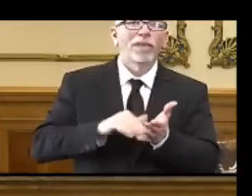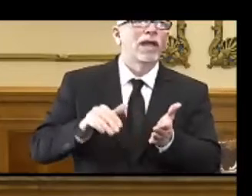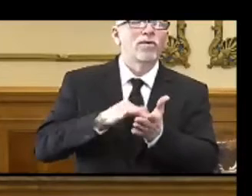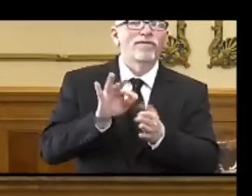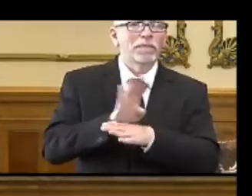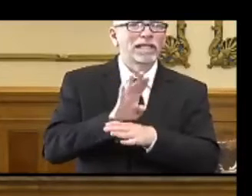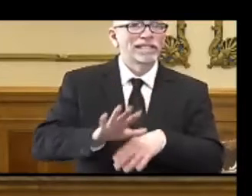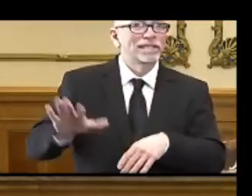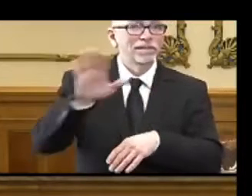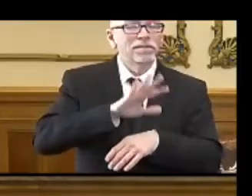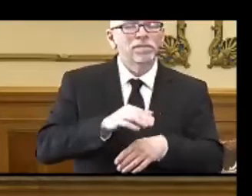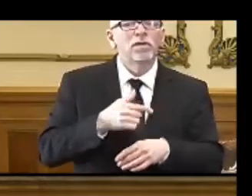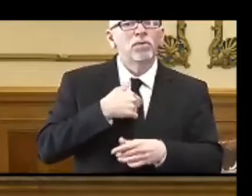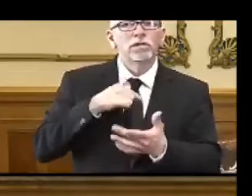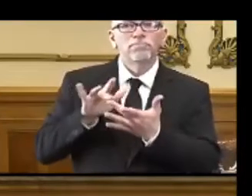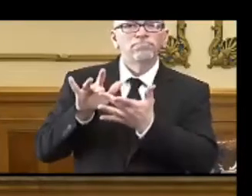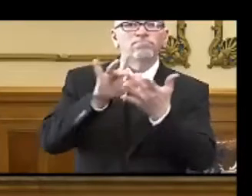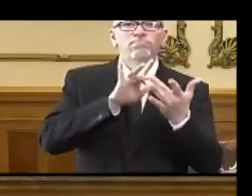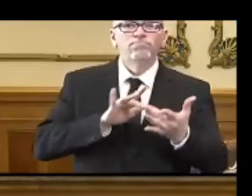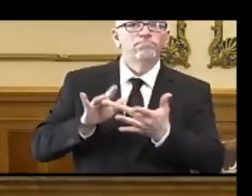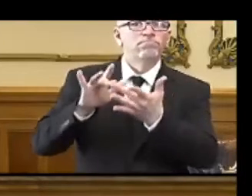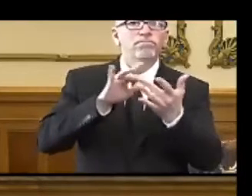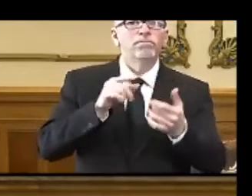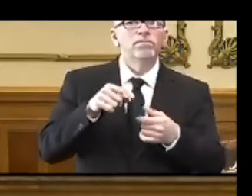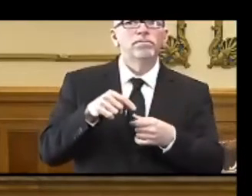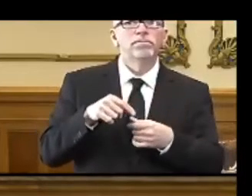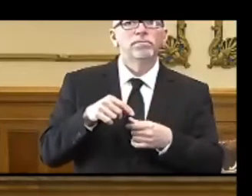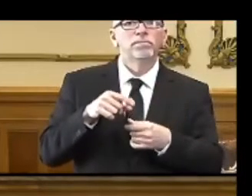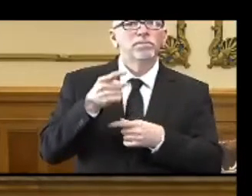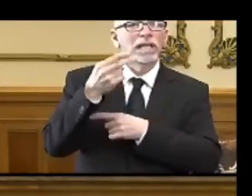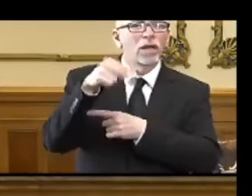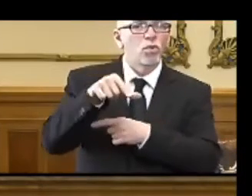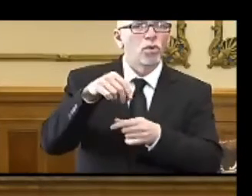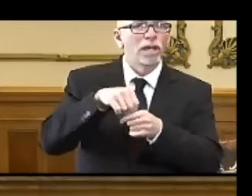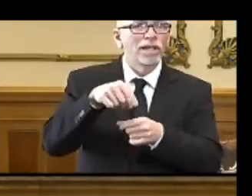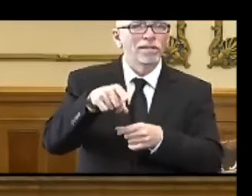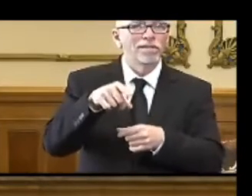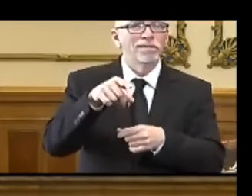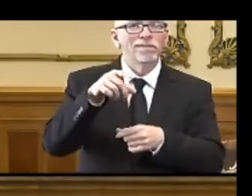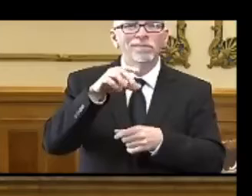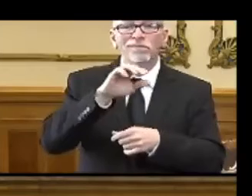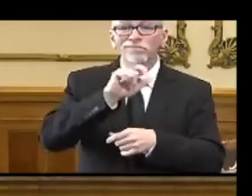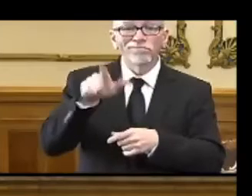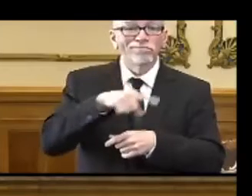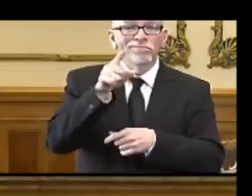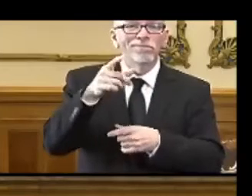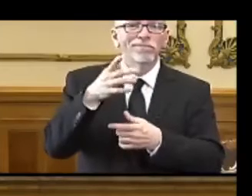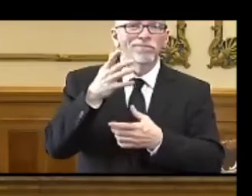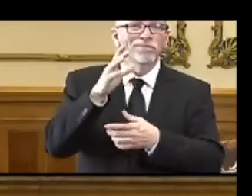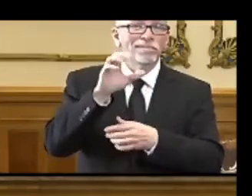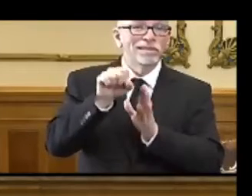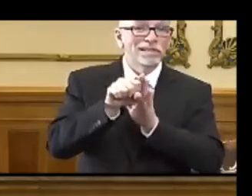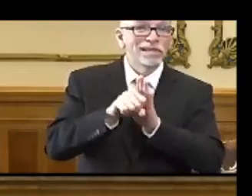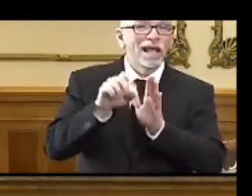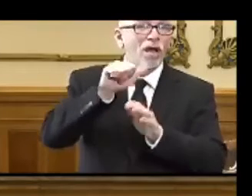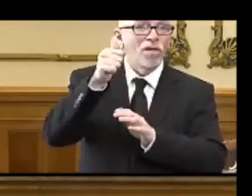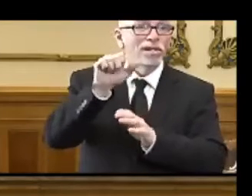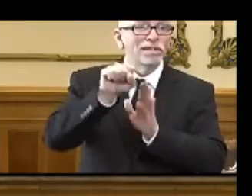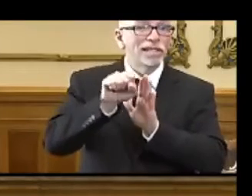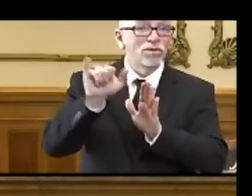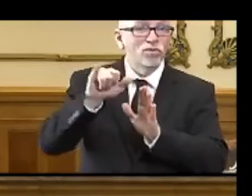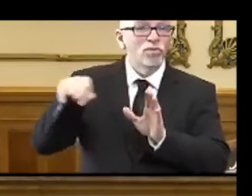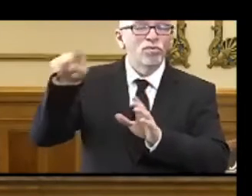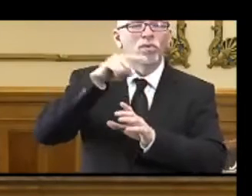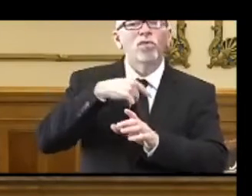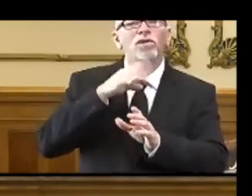been reaching out to hundreds of businesses that are headquartered in the other 49 states. And we've certainly been on the phone in the wee hours of the morning